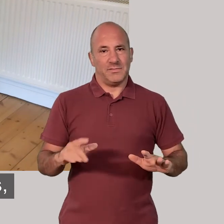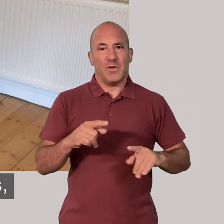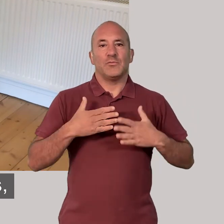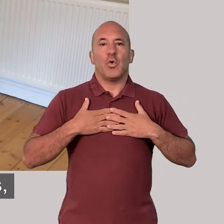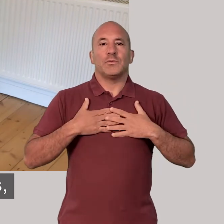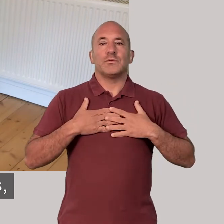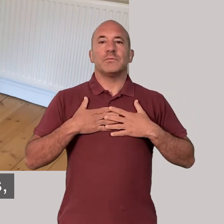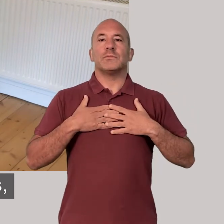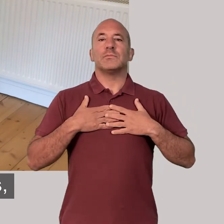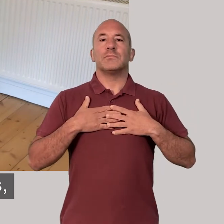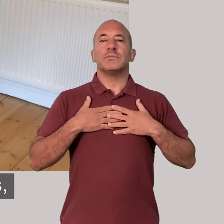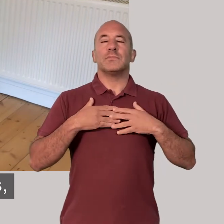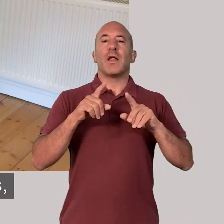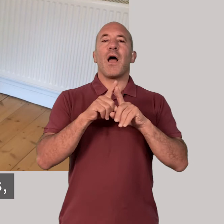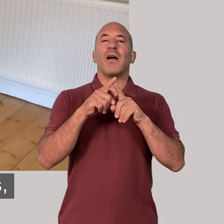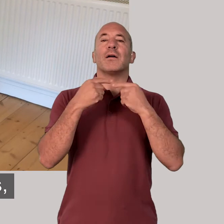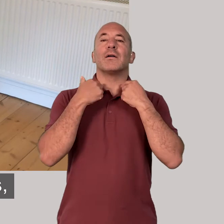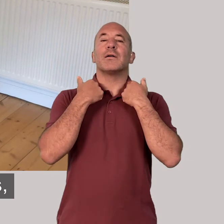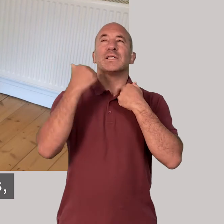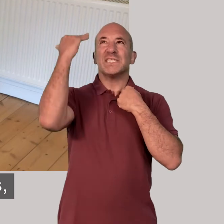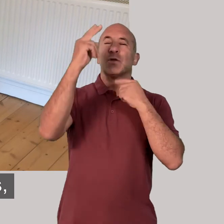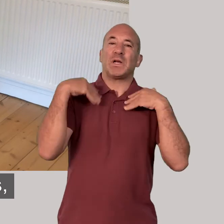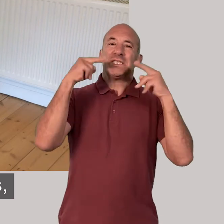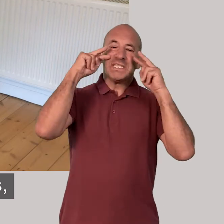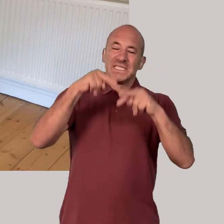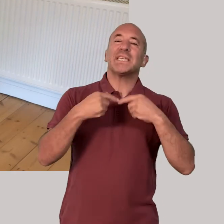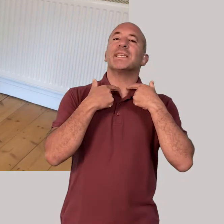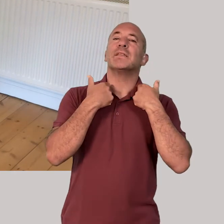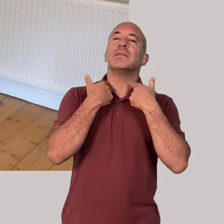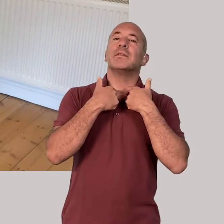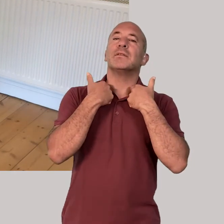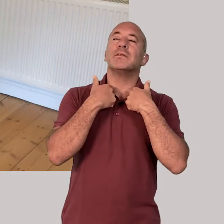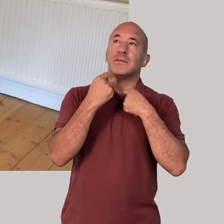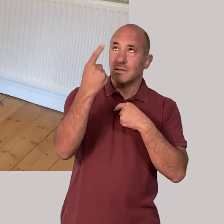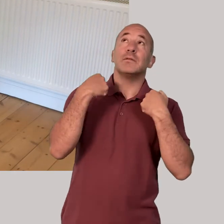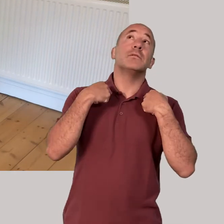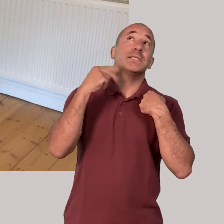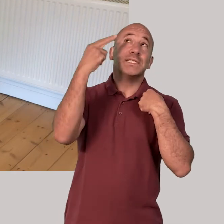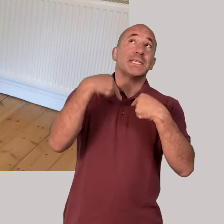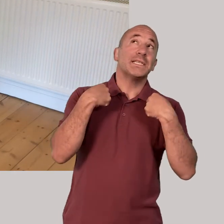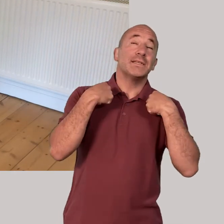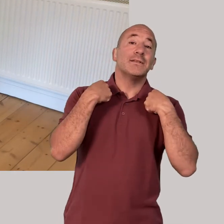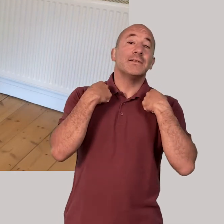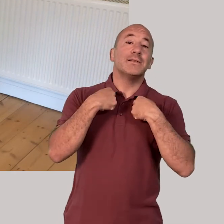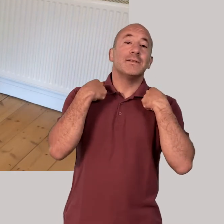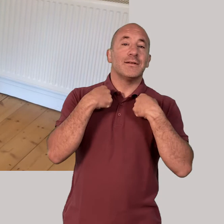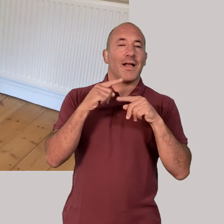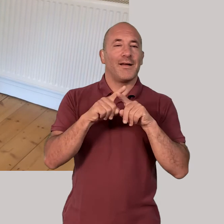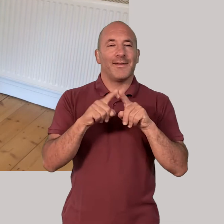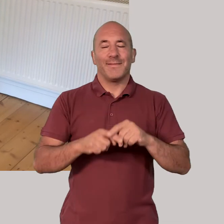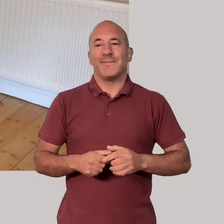shoulders. See if you can lift your chest. It's as though you're showing your collarbones to the ceiling.